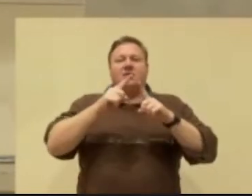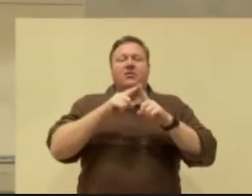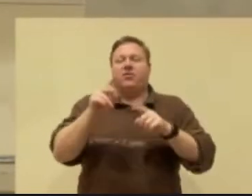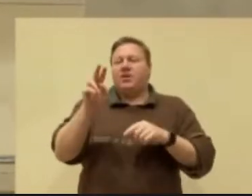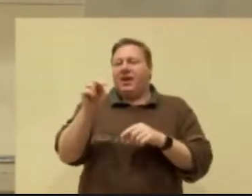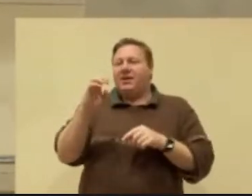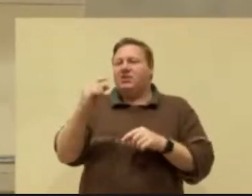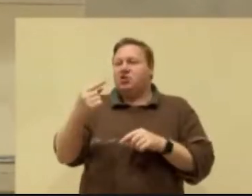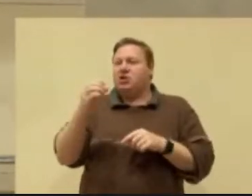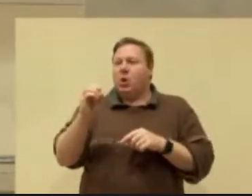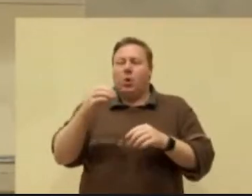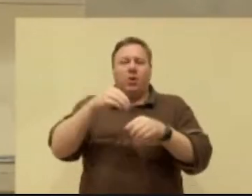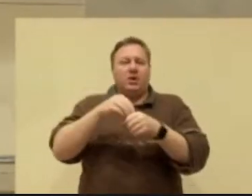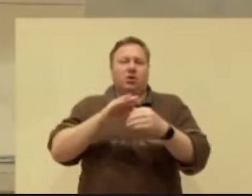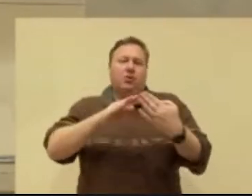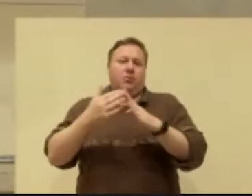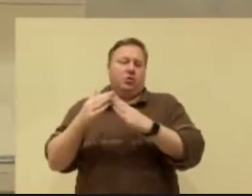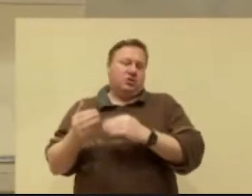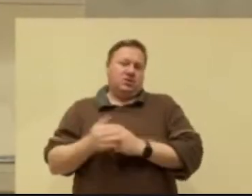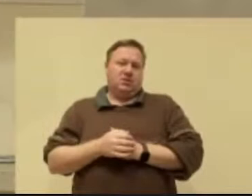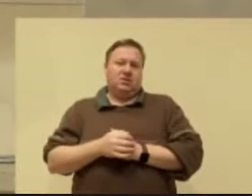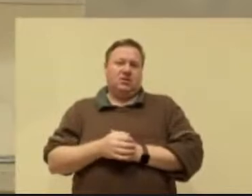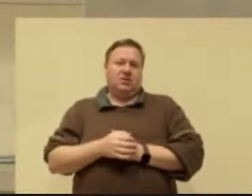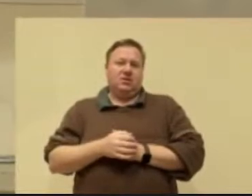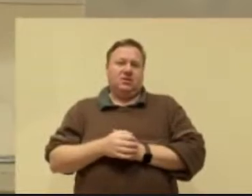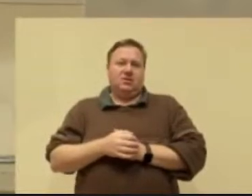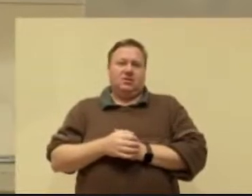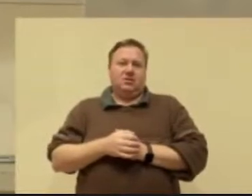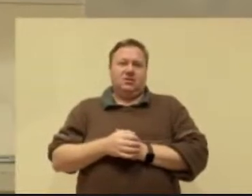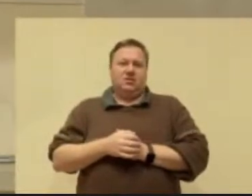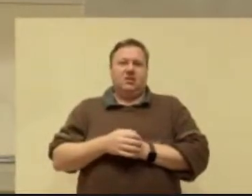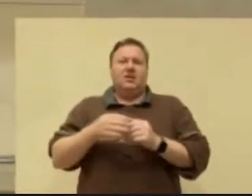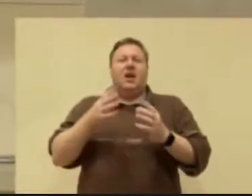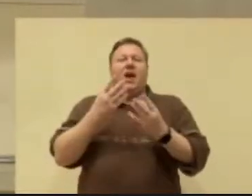in the communities and through our qltc